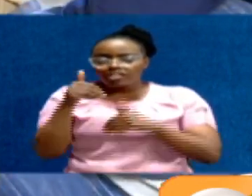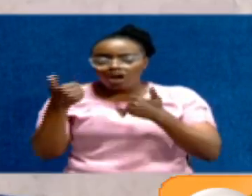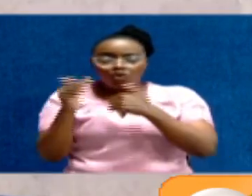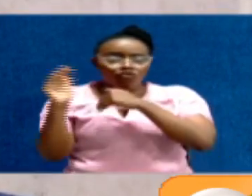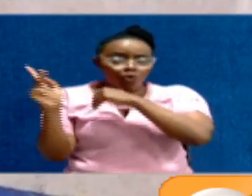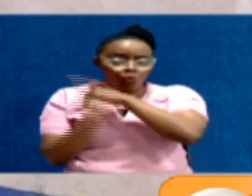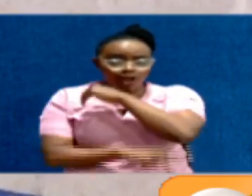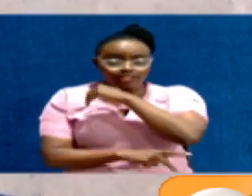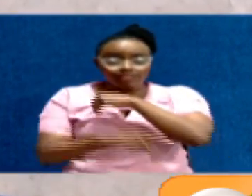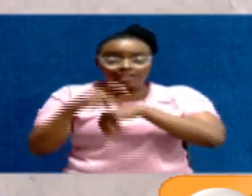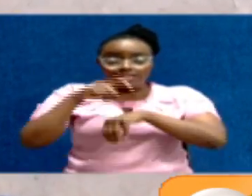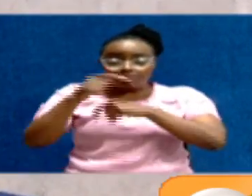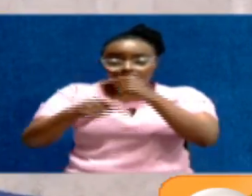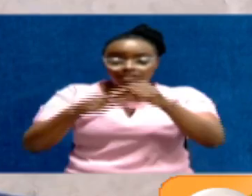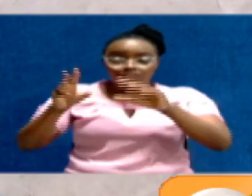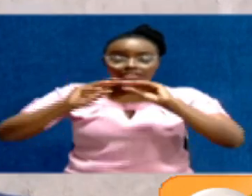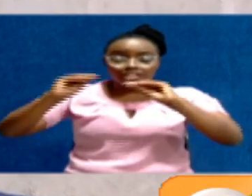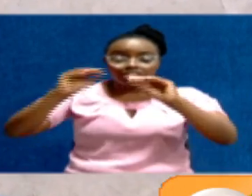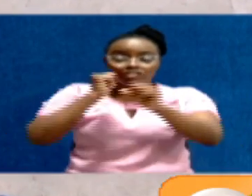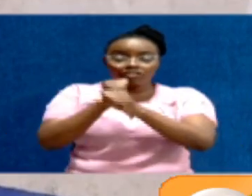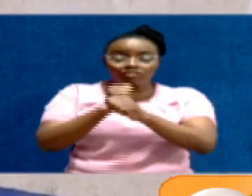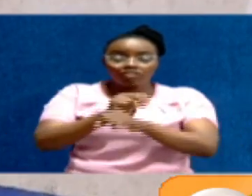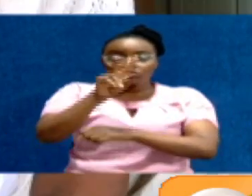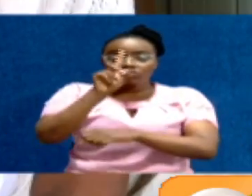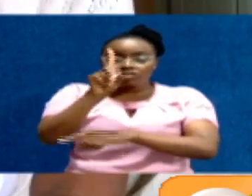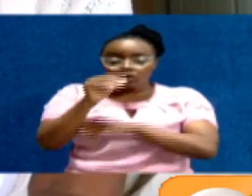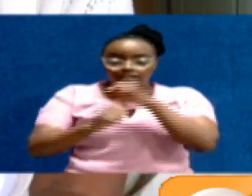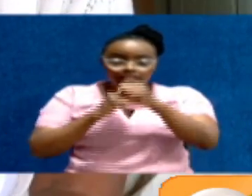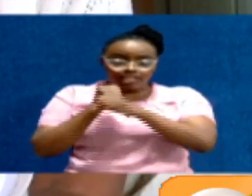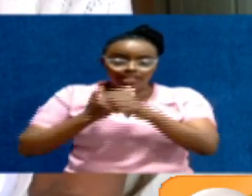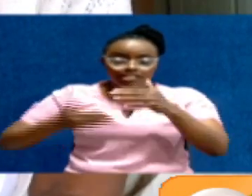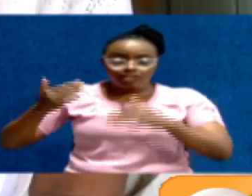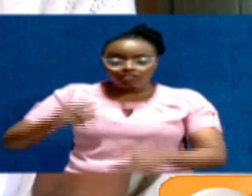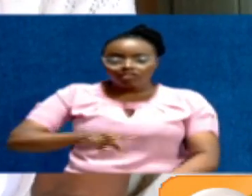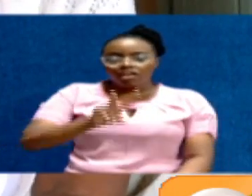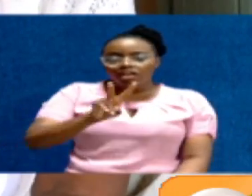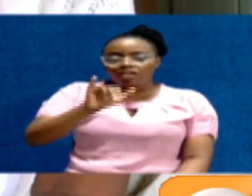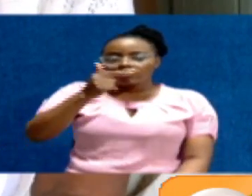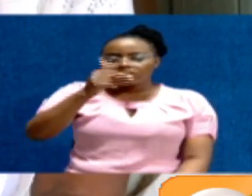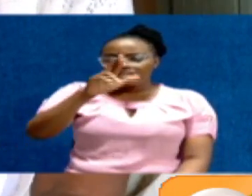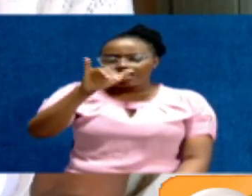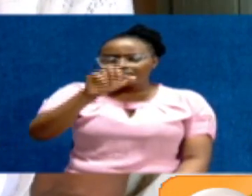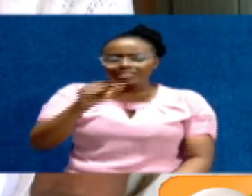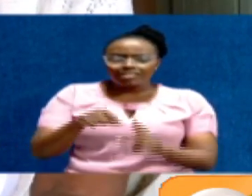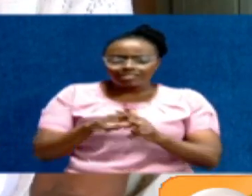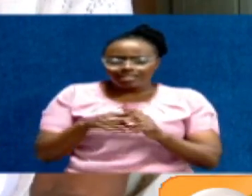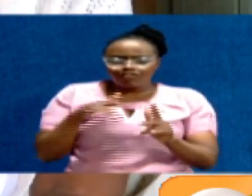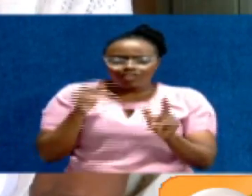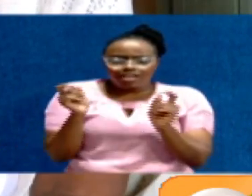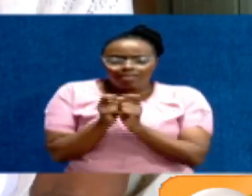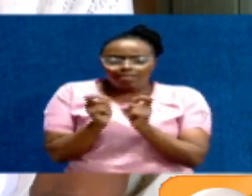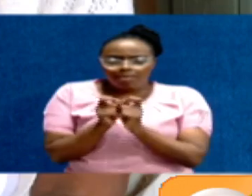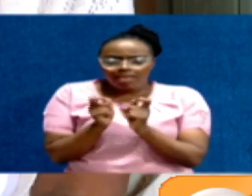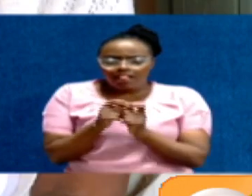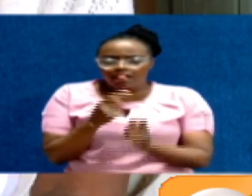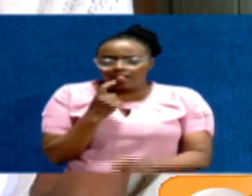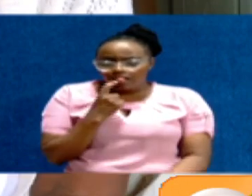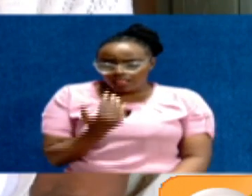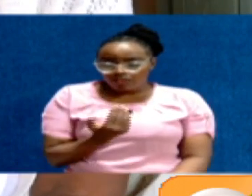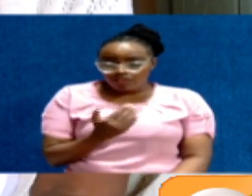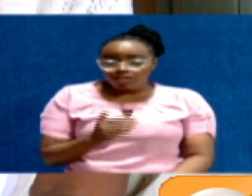or worse. While still in his teaching career 21 years ago, Vitalis started experiencing a sharp pain on his